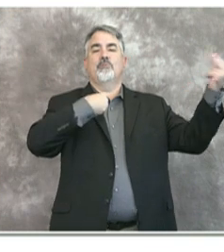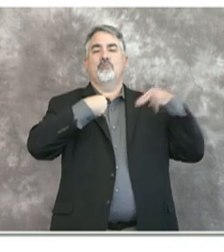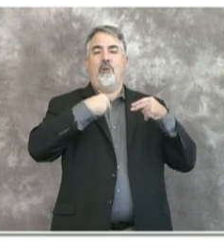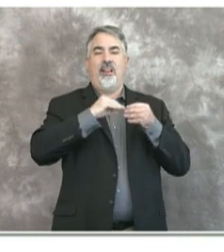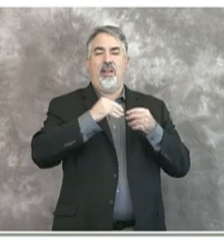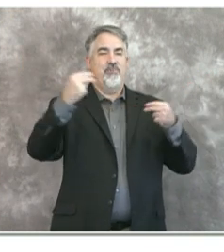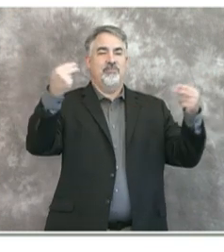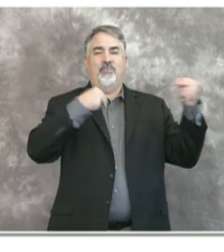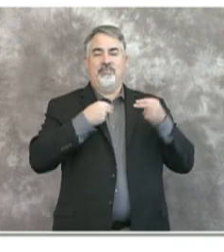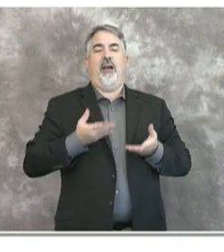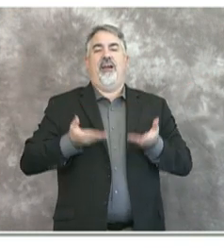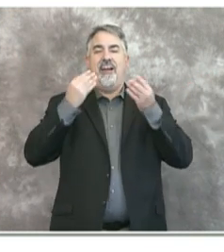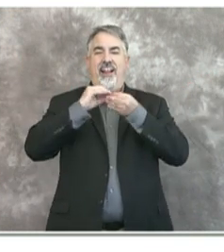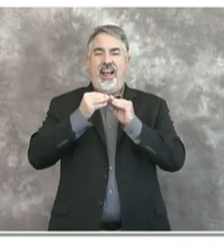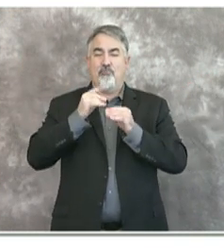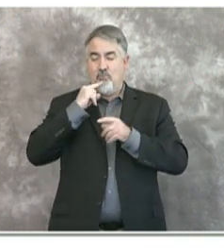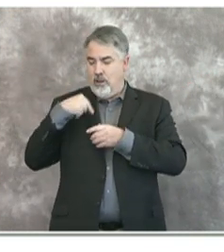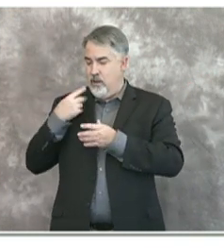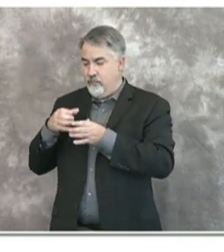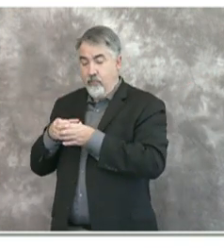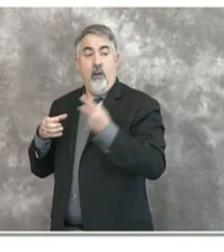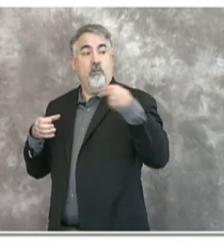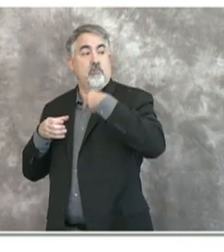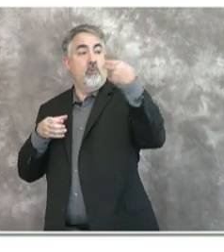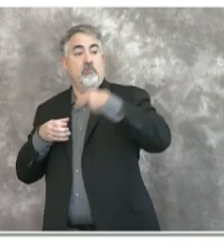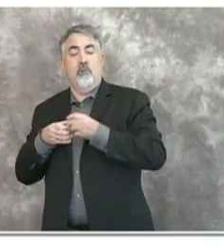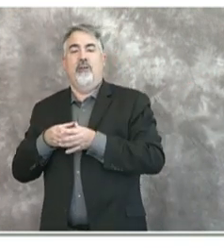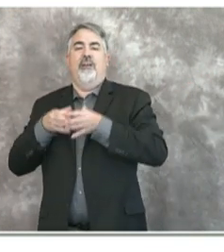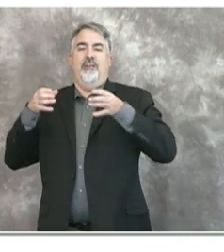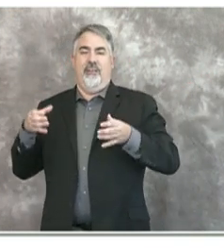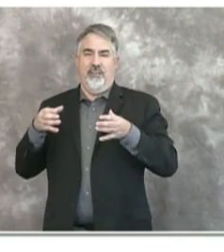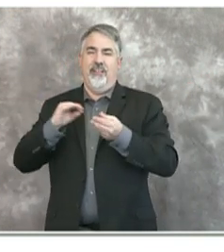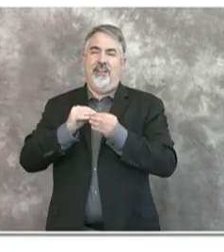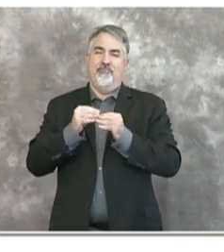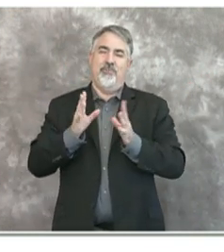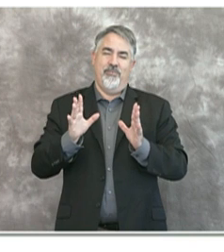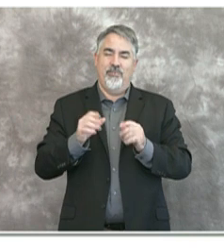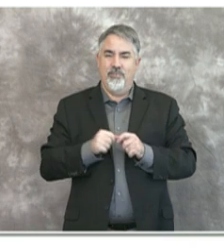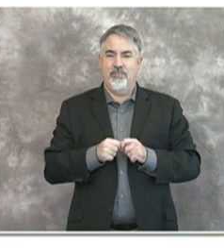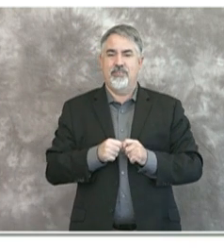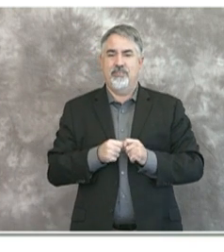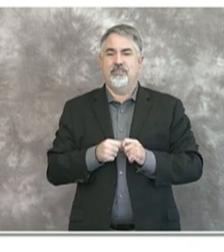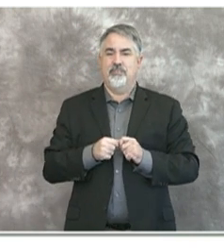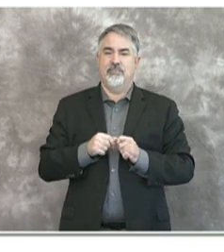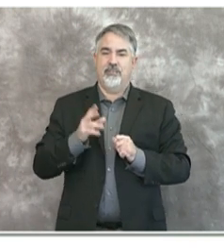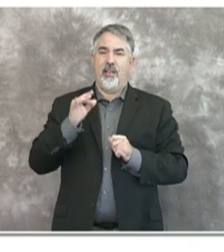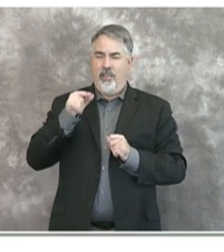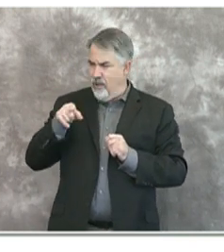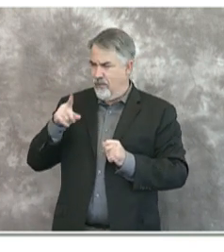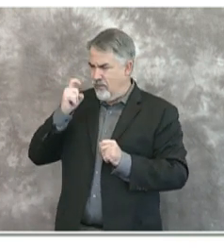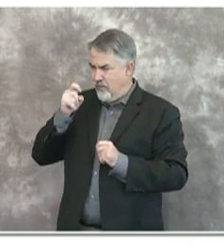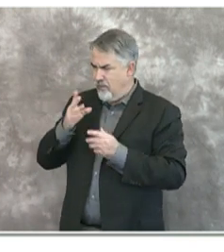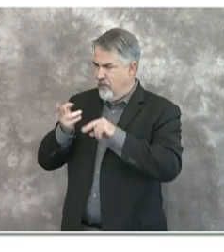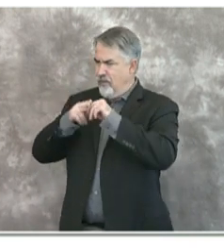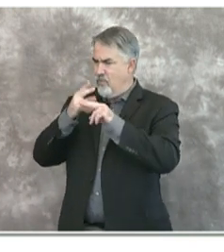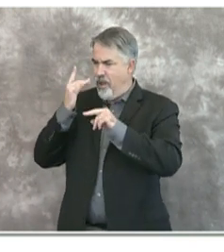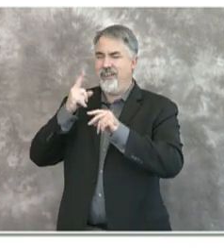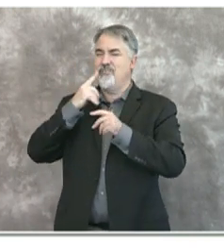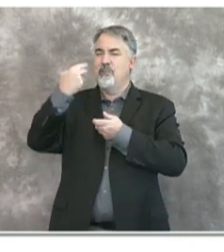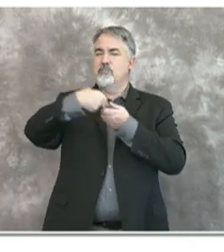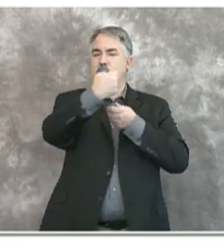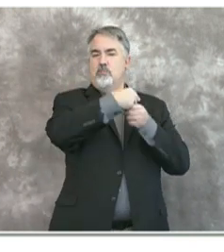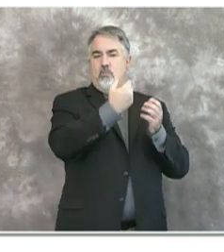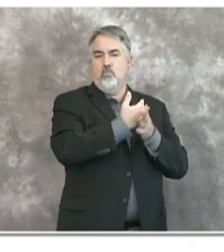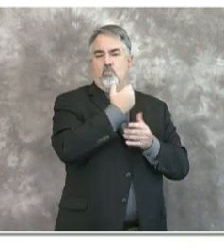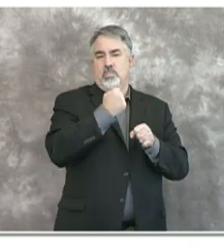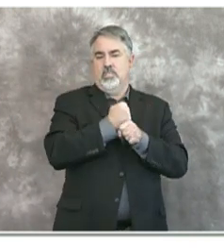kind of 381, down a little bit today at 387. I think that that trend that you see right there between April 28th